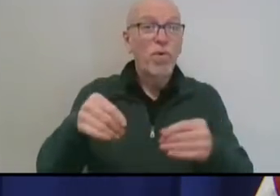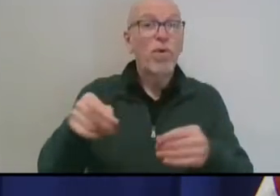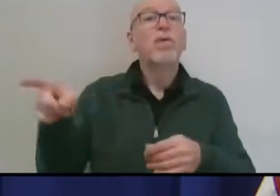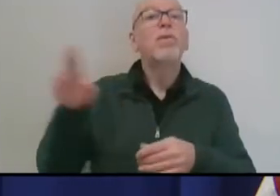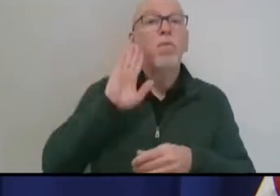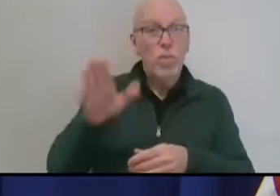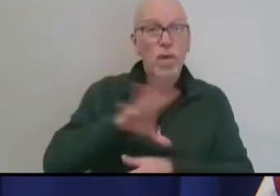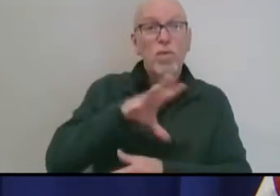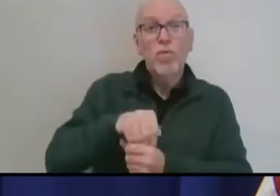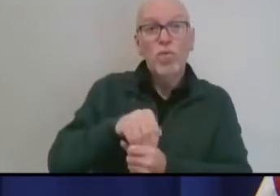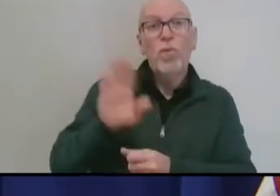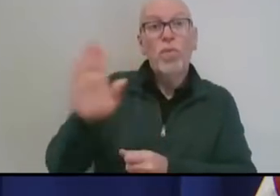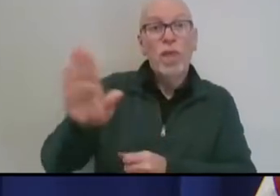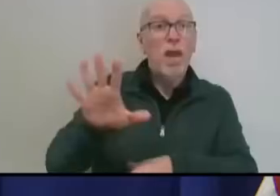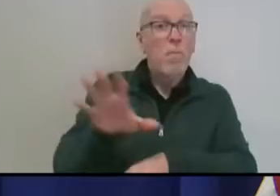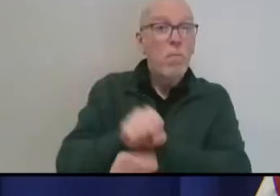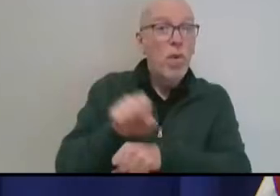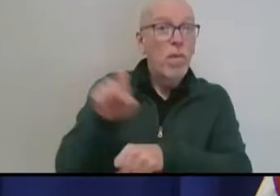appointment